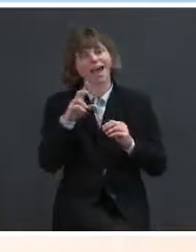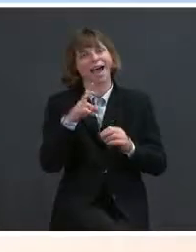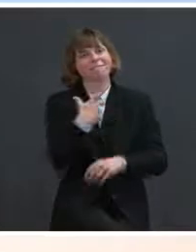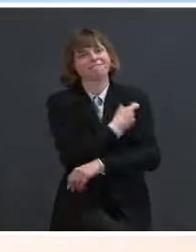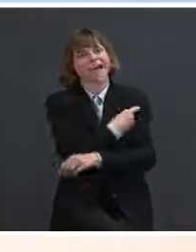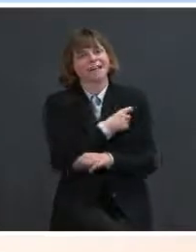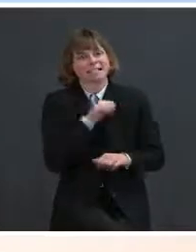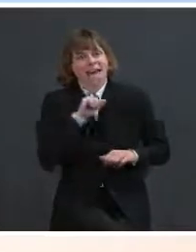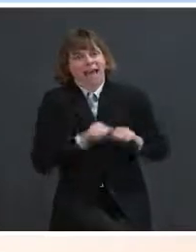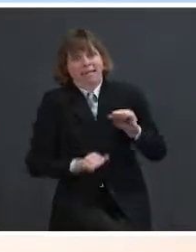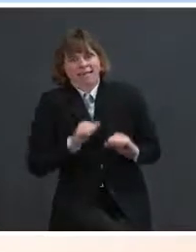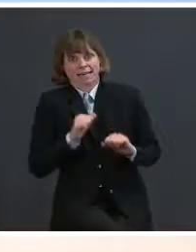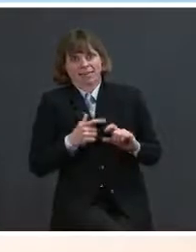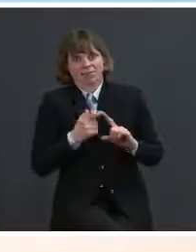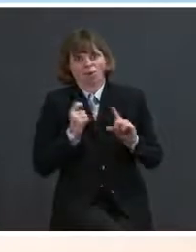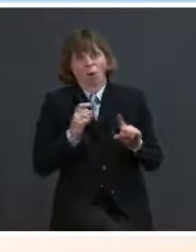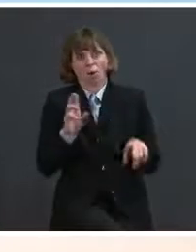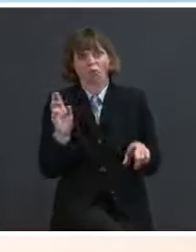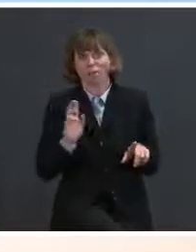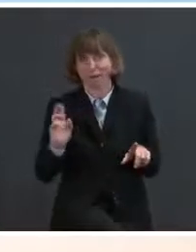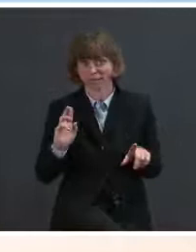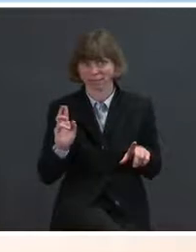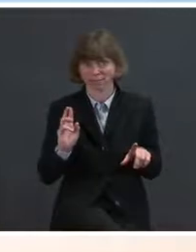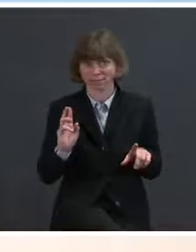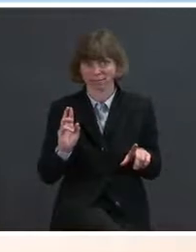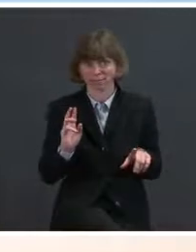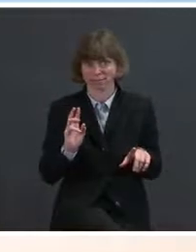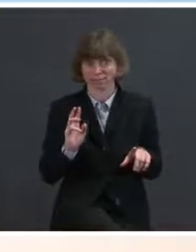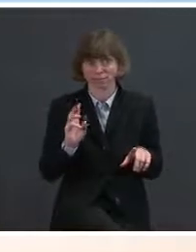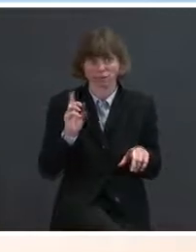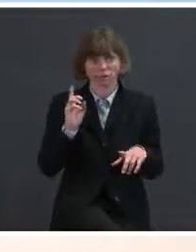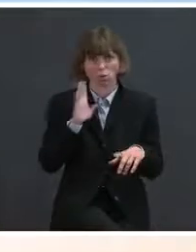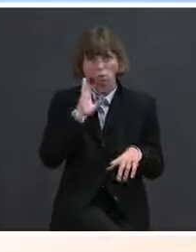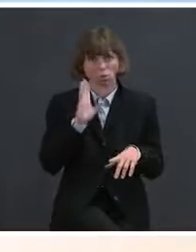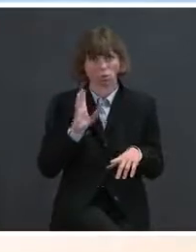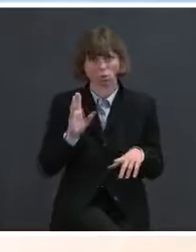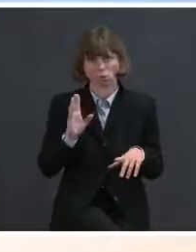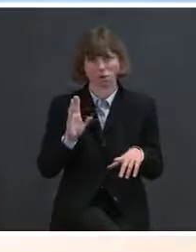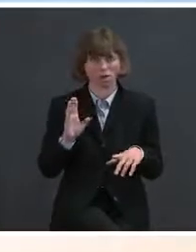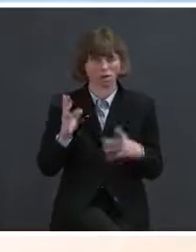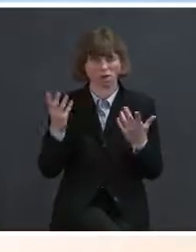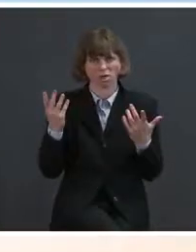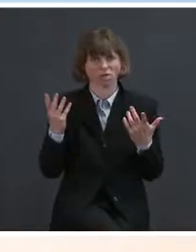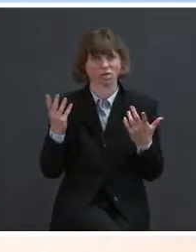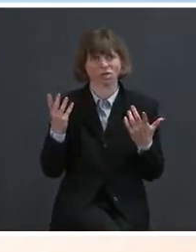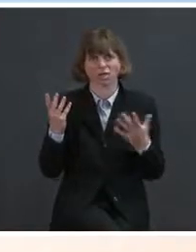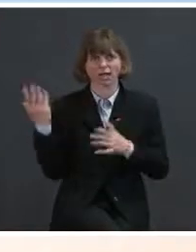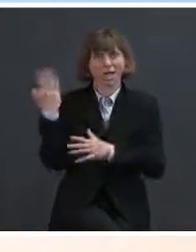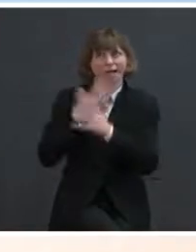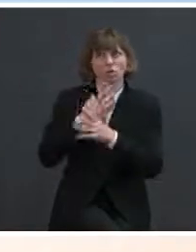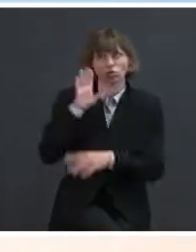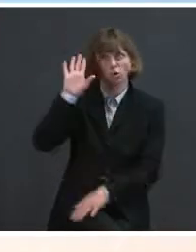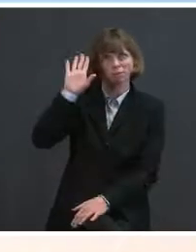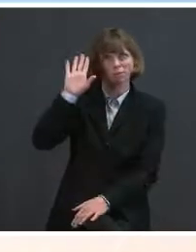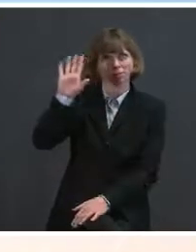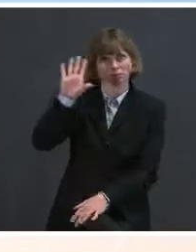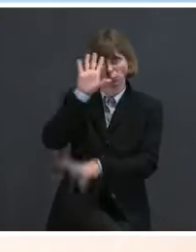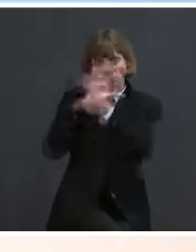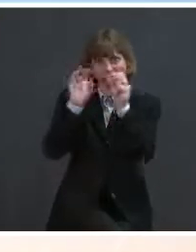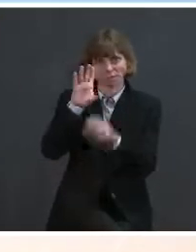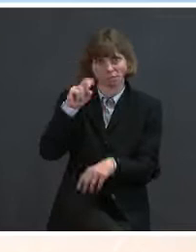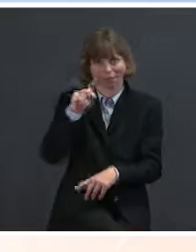white Republicans, will make it harder for President Biden's goal of vaccinating all adults by summer? And what is your